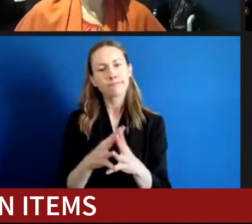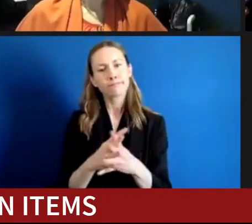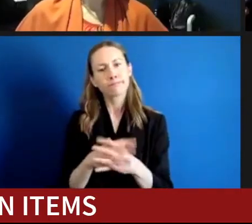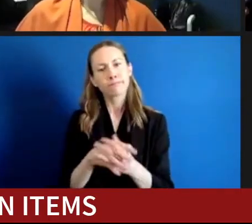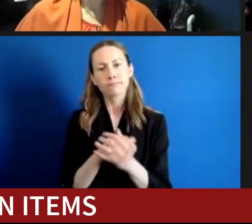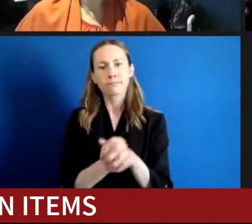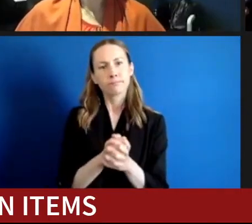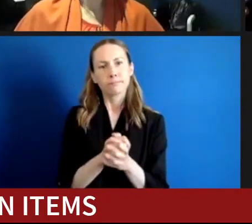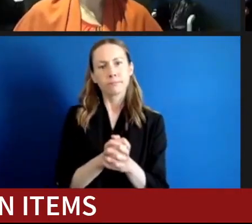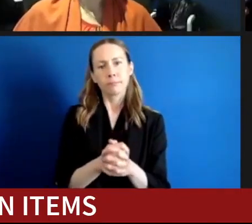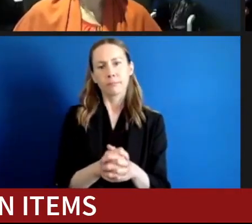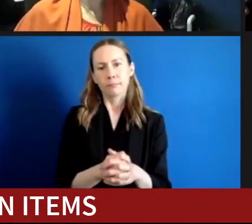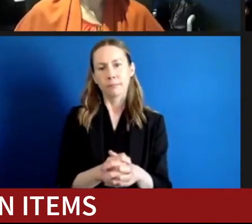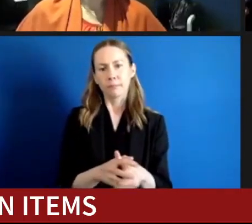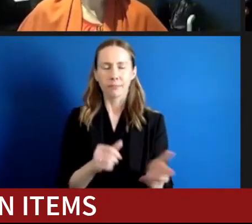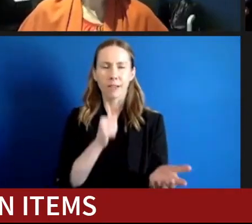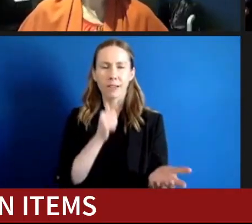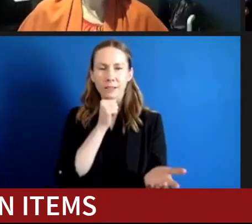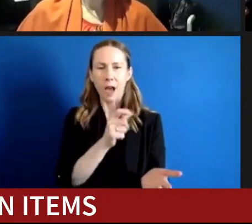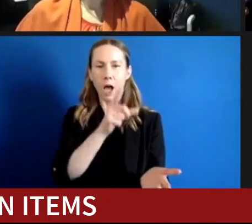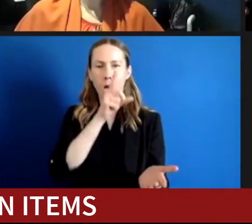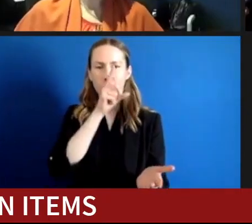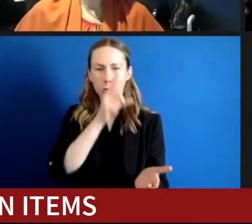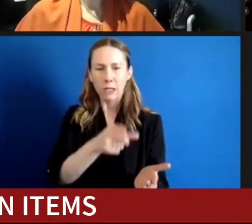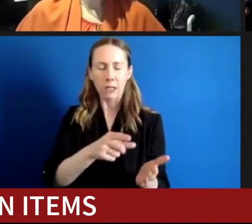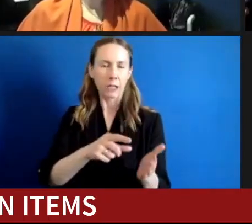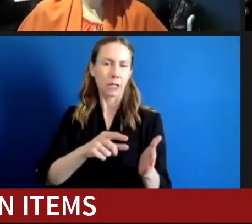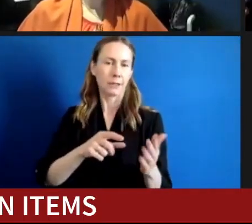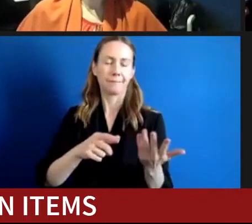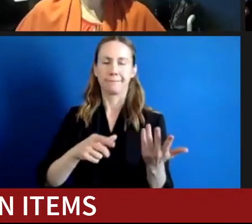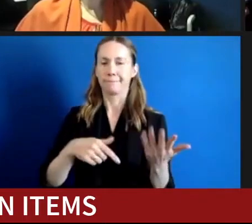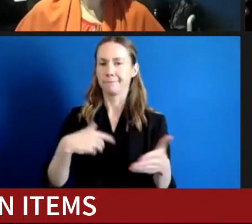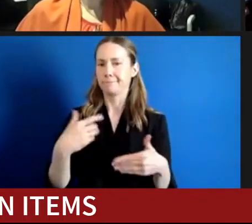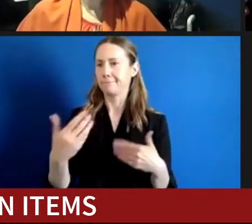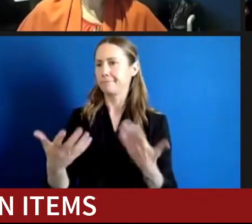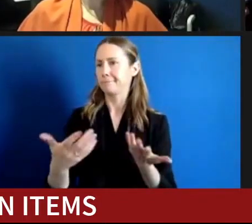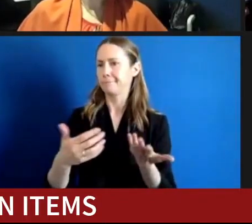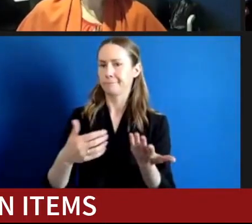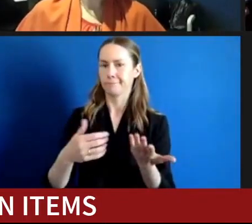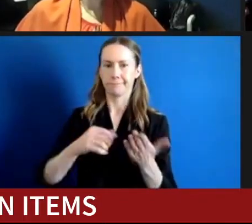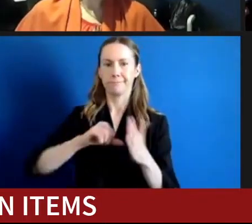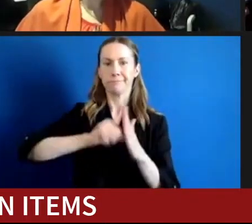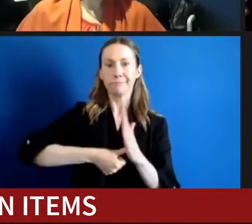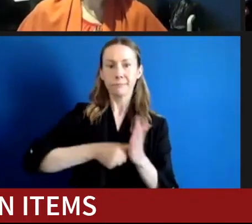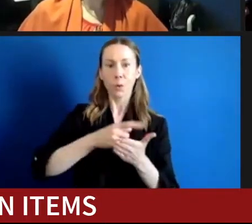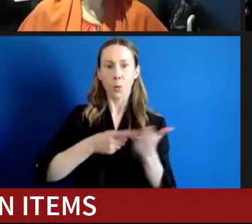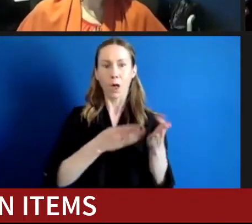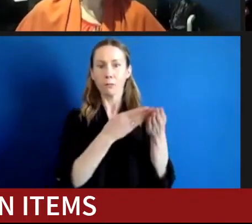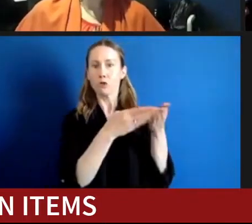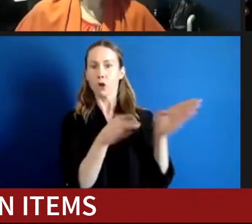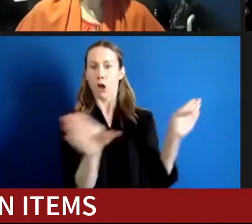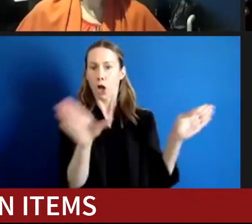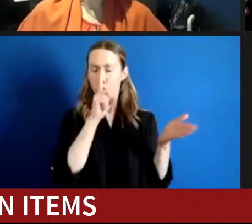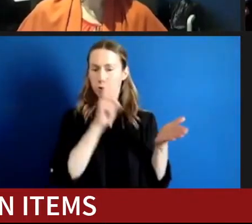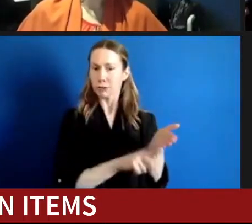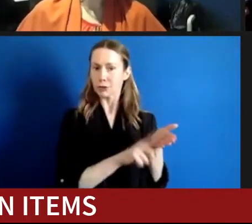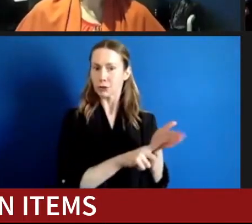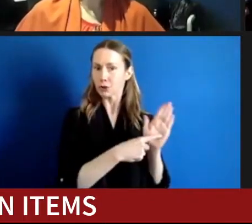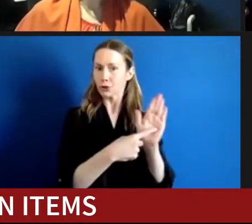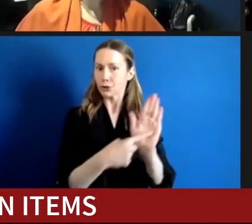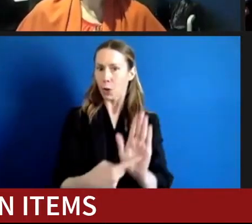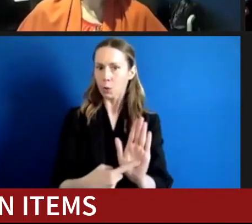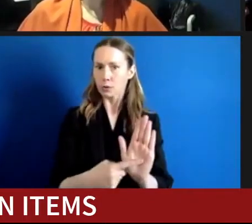sort of toe the line of what the kind of broader set of scholarship says.